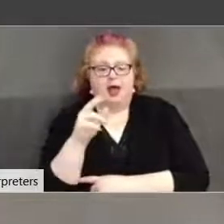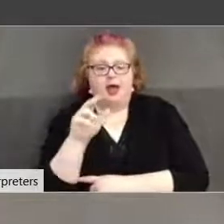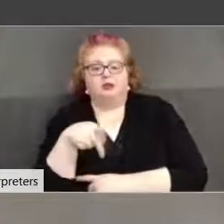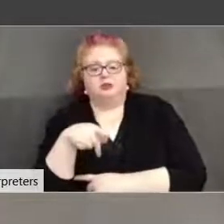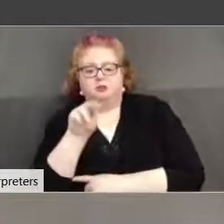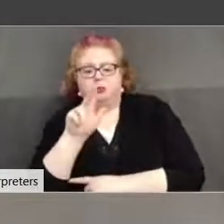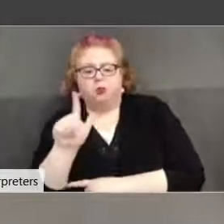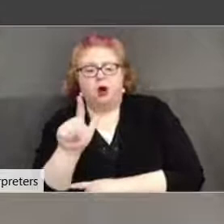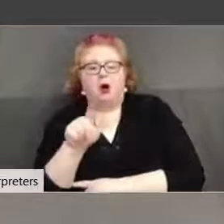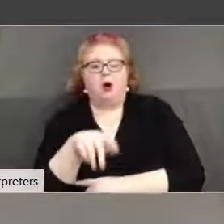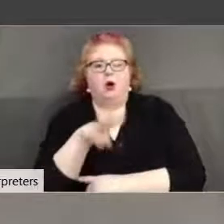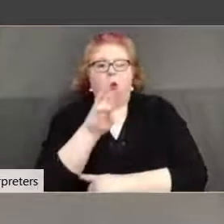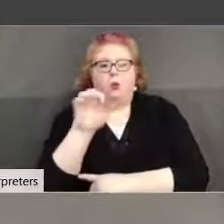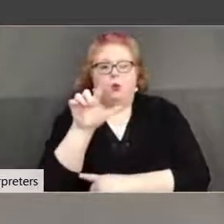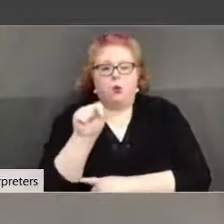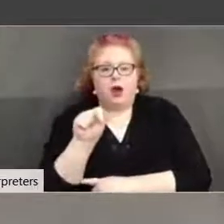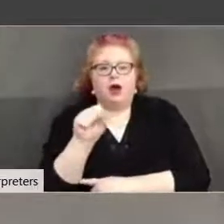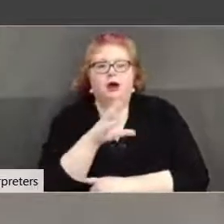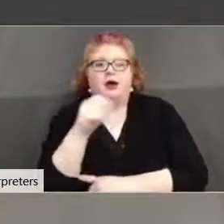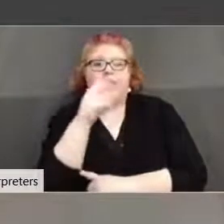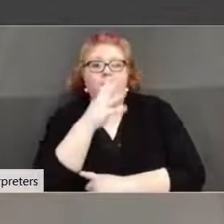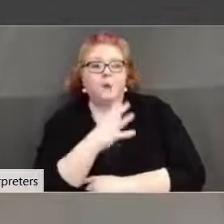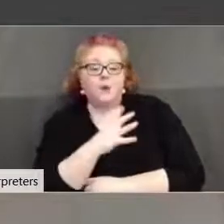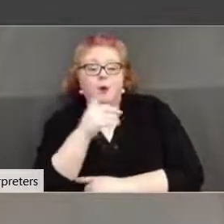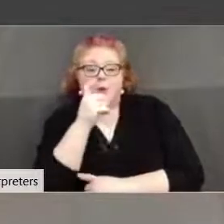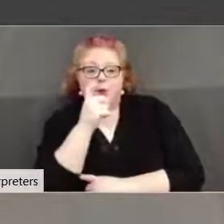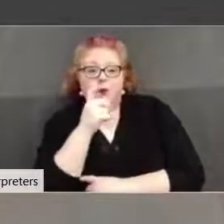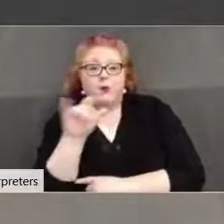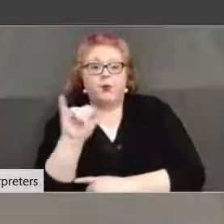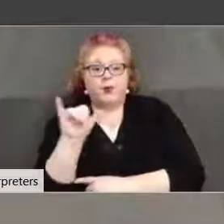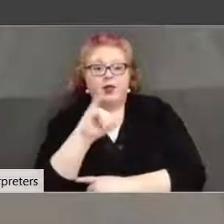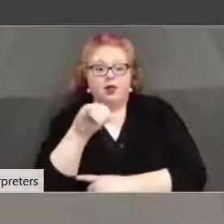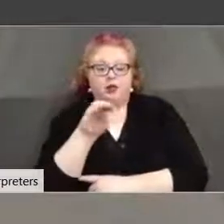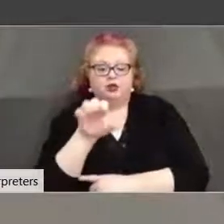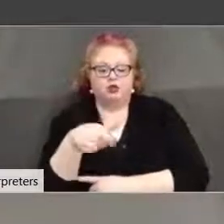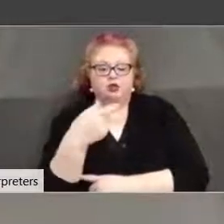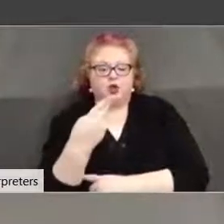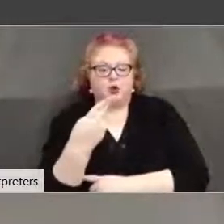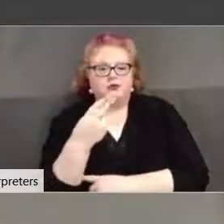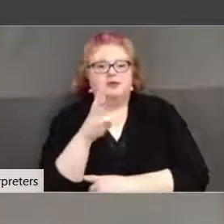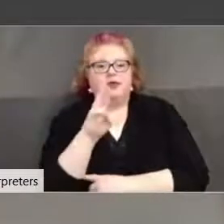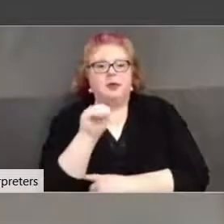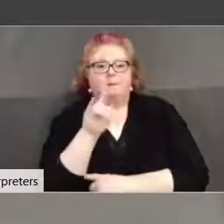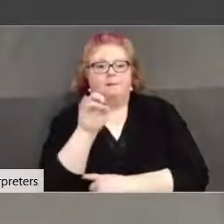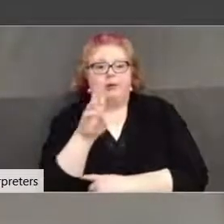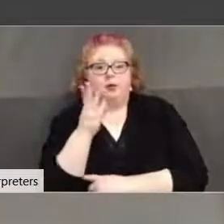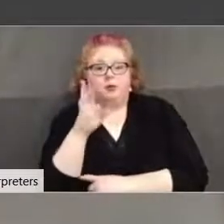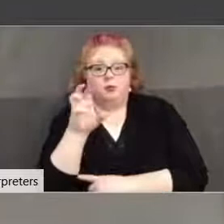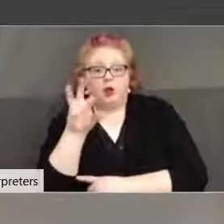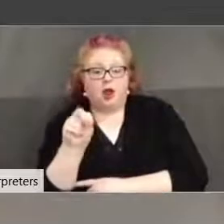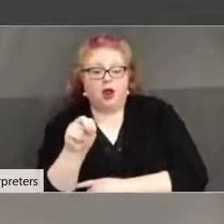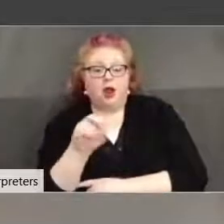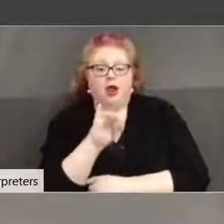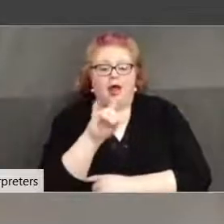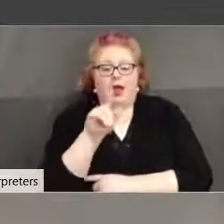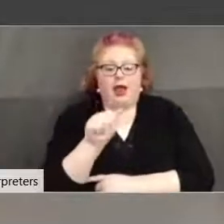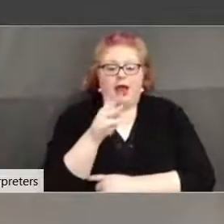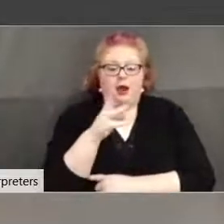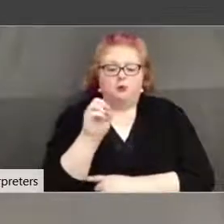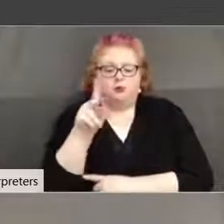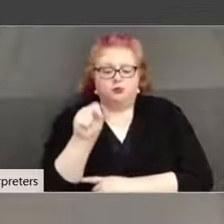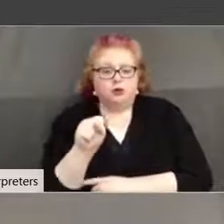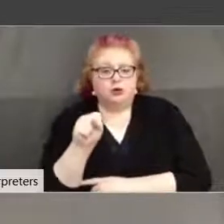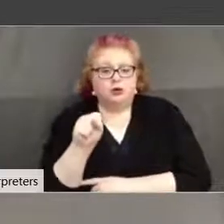and locally women such as Josephine Miller Brown, Bernie Babcock, Dr. Ida Jo Brooks, Mary Fletcher Drennan,